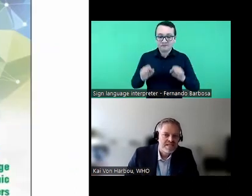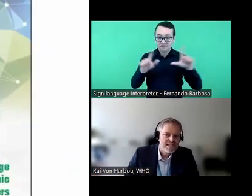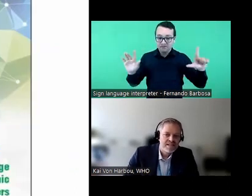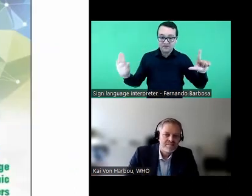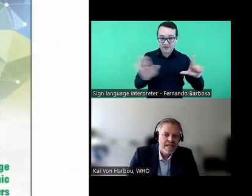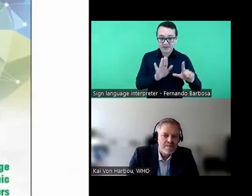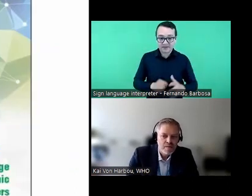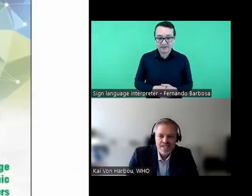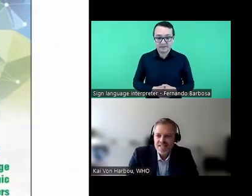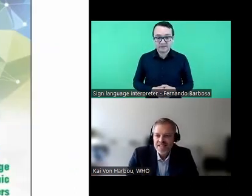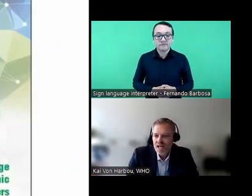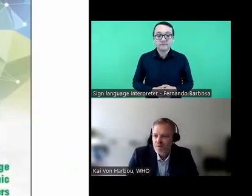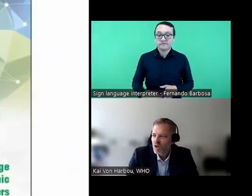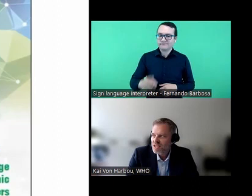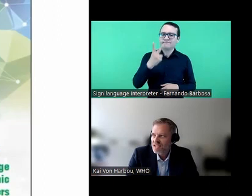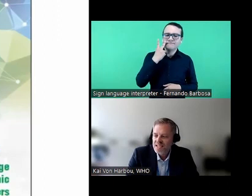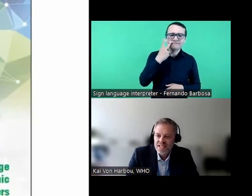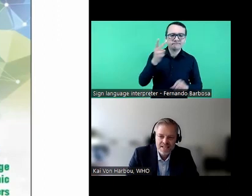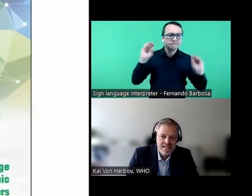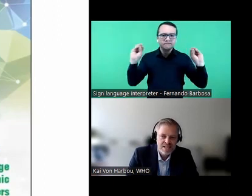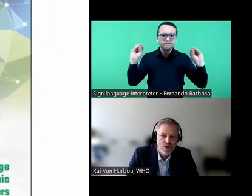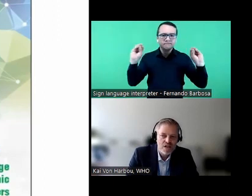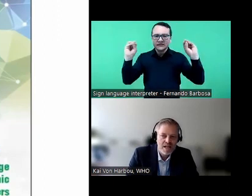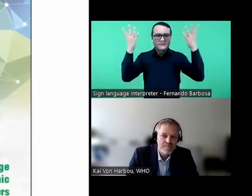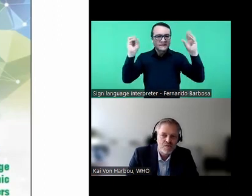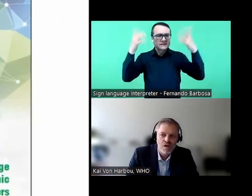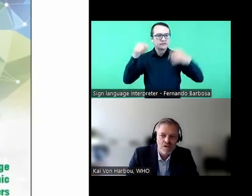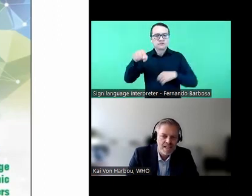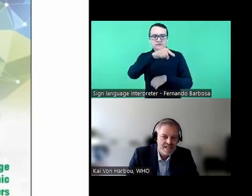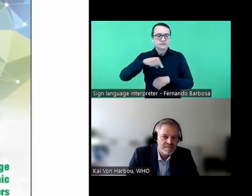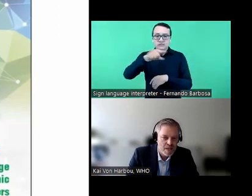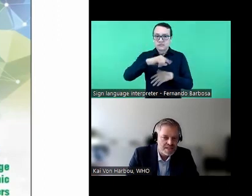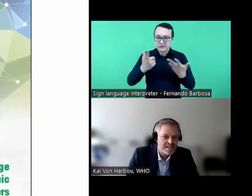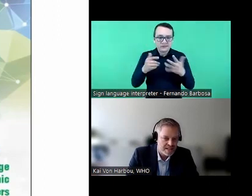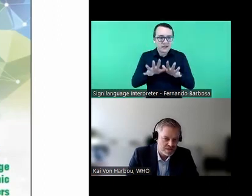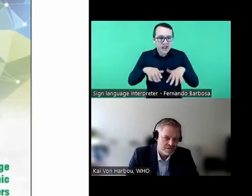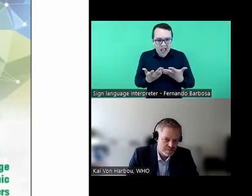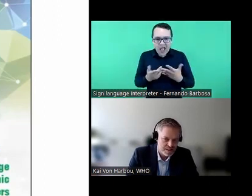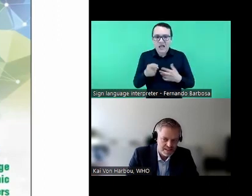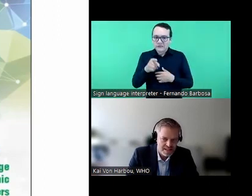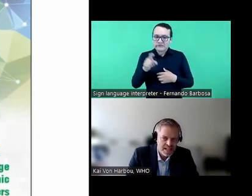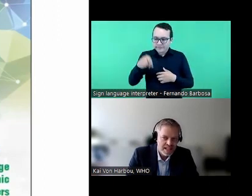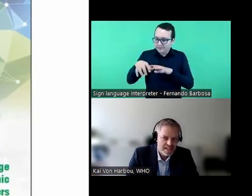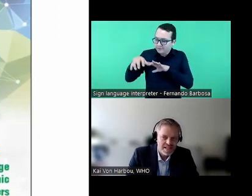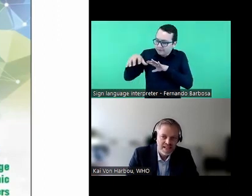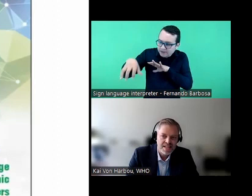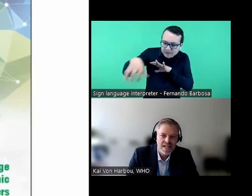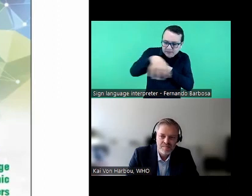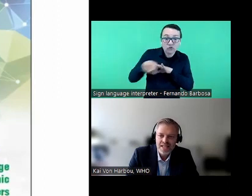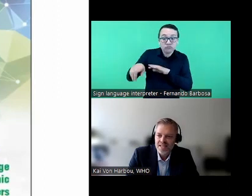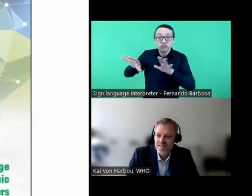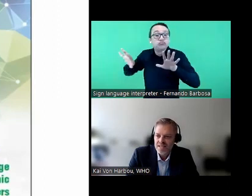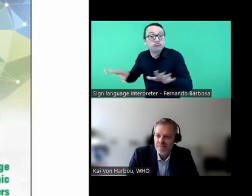And we have seen in many emergencies how important this joined up, coordinated multi-sector response is, and that